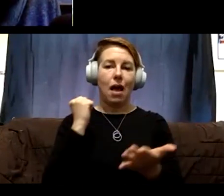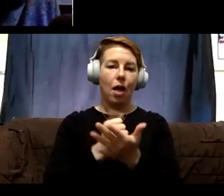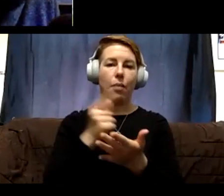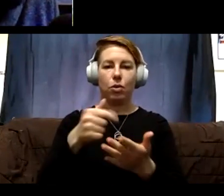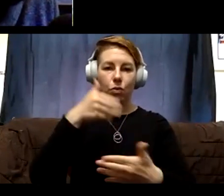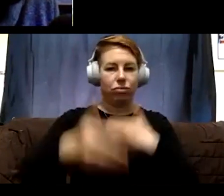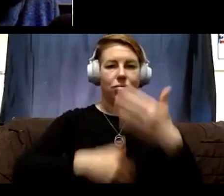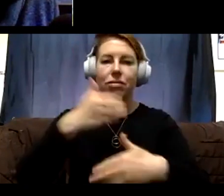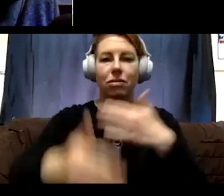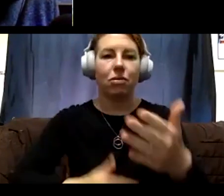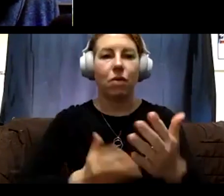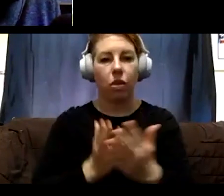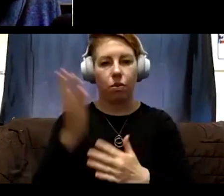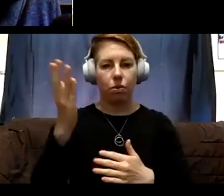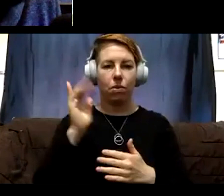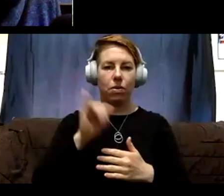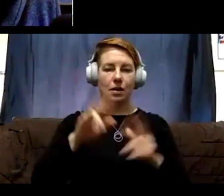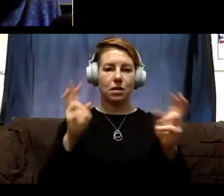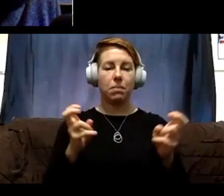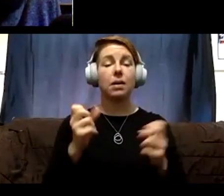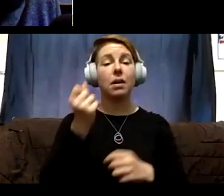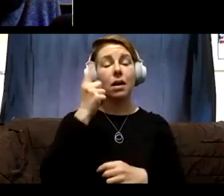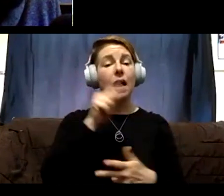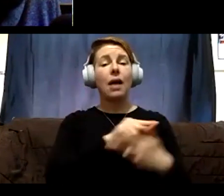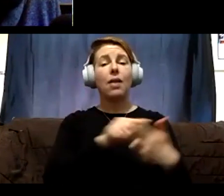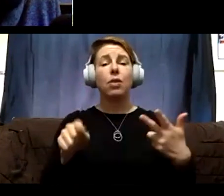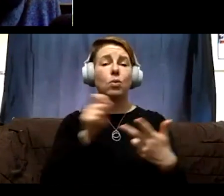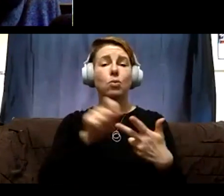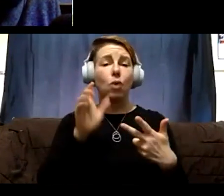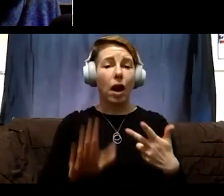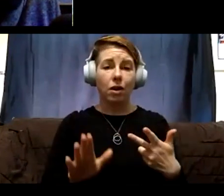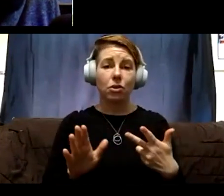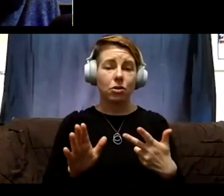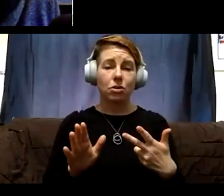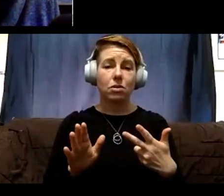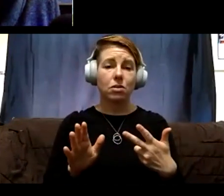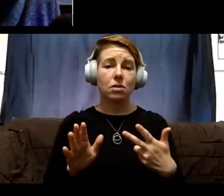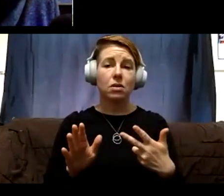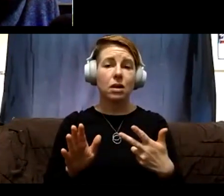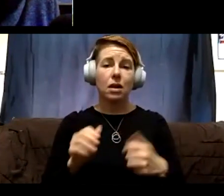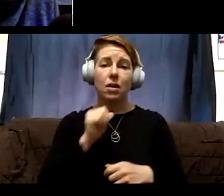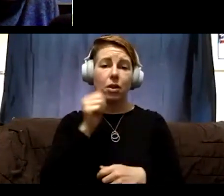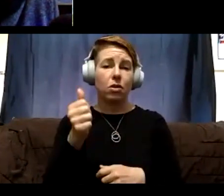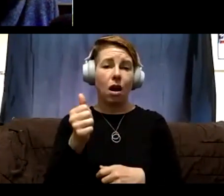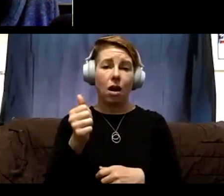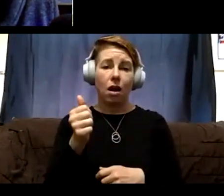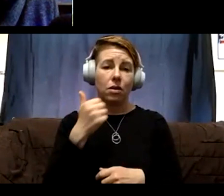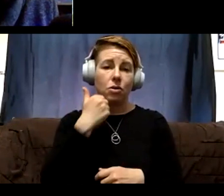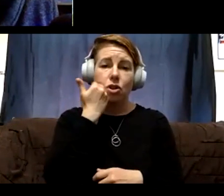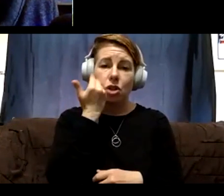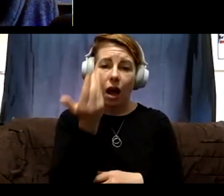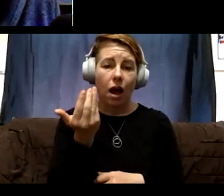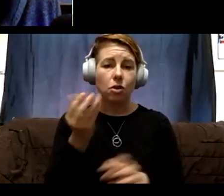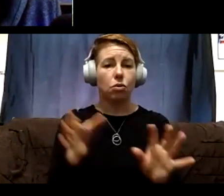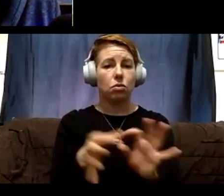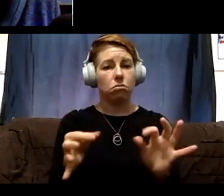start. And also too, like those writers are not shy about the writers who have influenced and informed them. And so those will